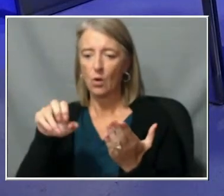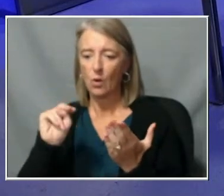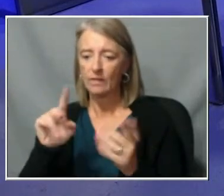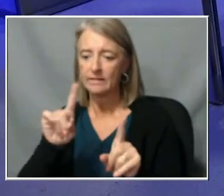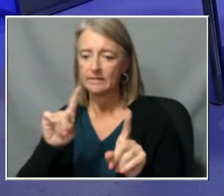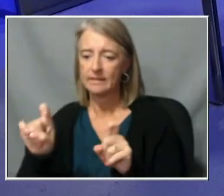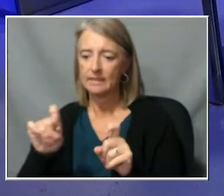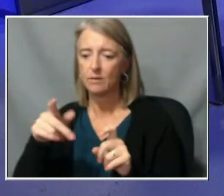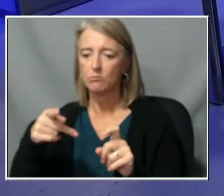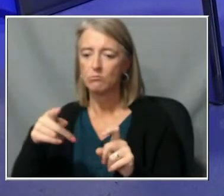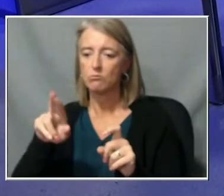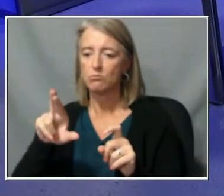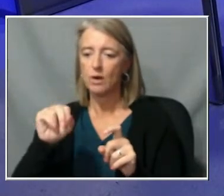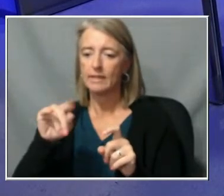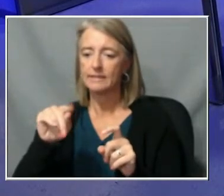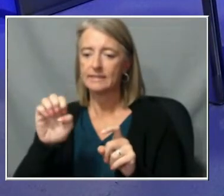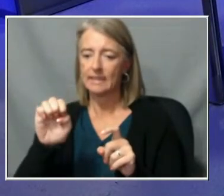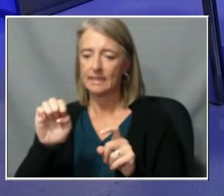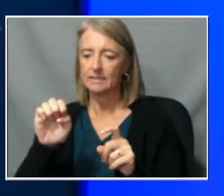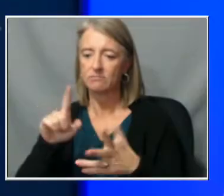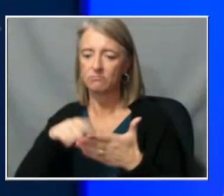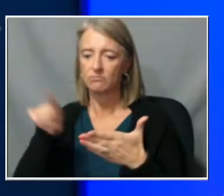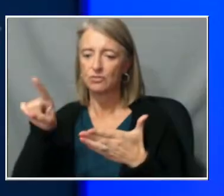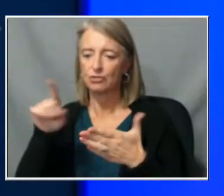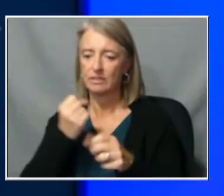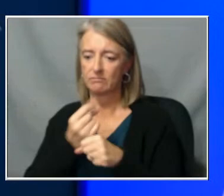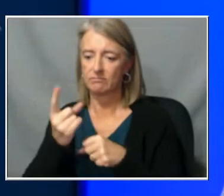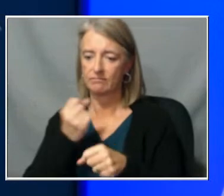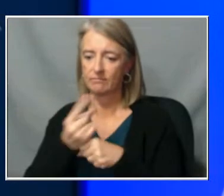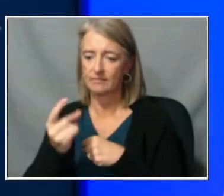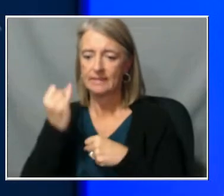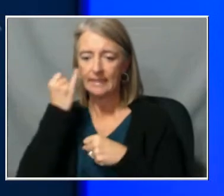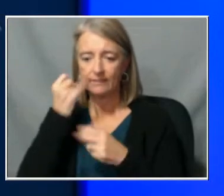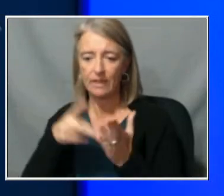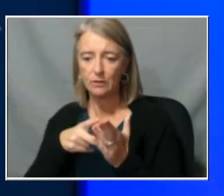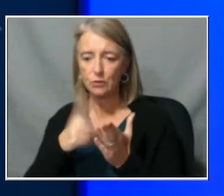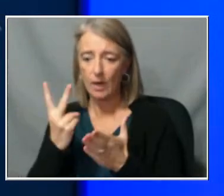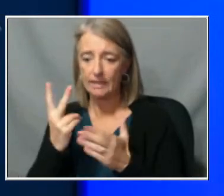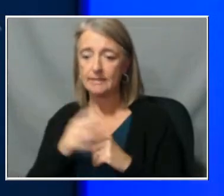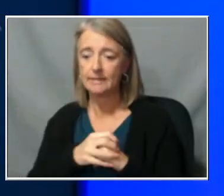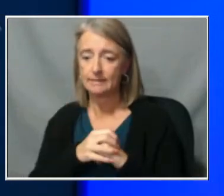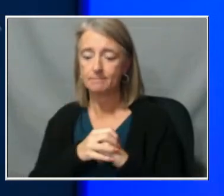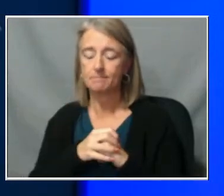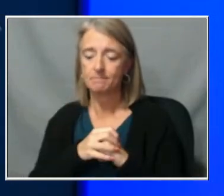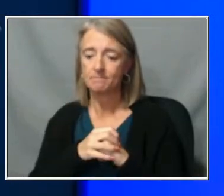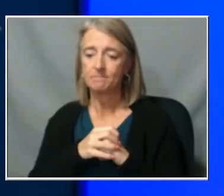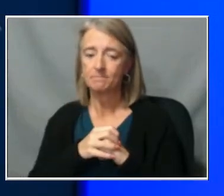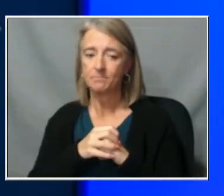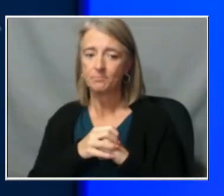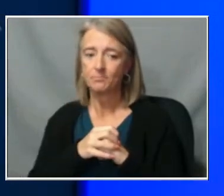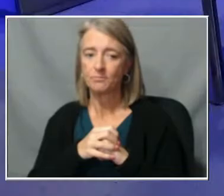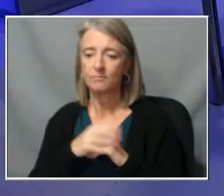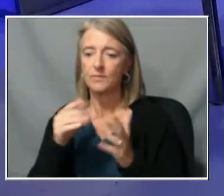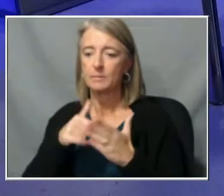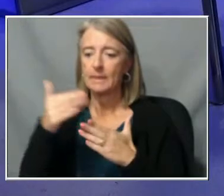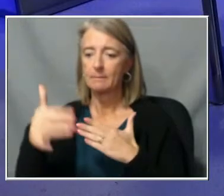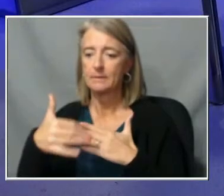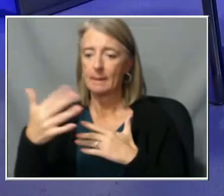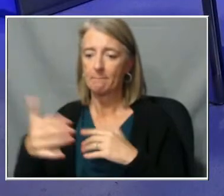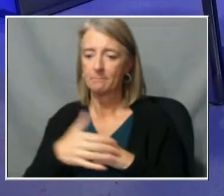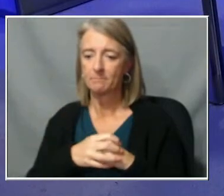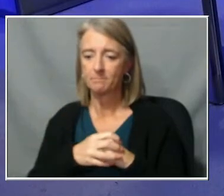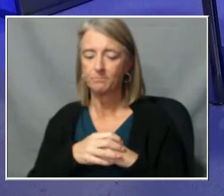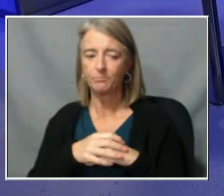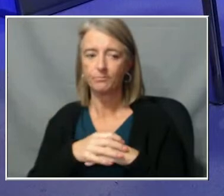prostate and all that stuff. It's checked every year, if not twice, Yeah. from time to time. So on that